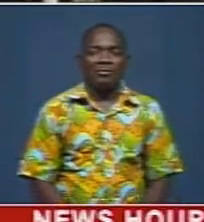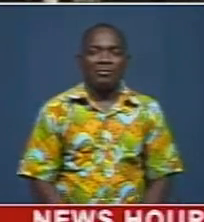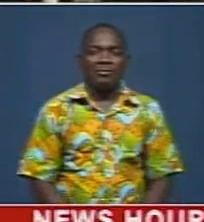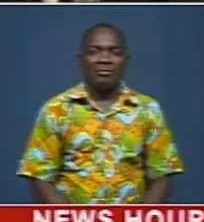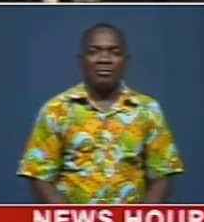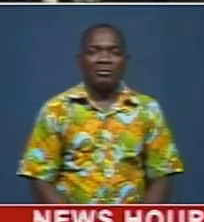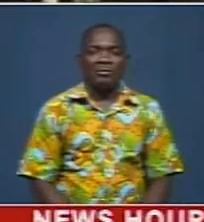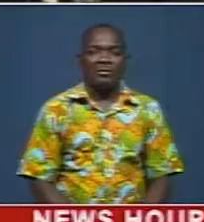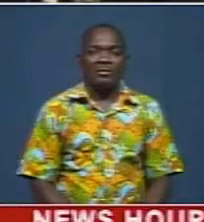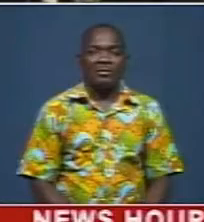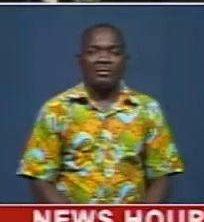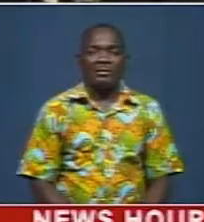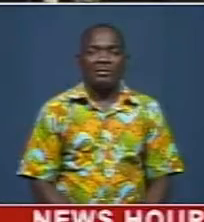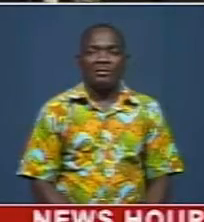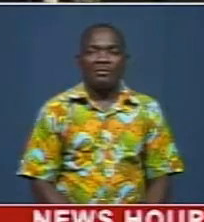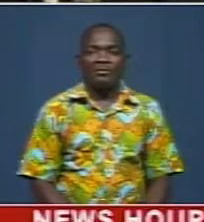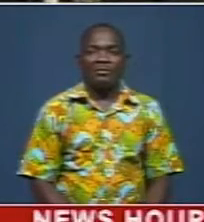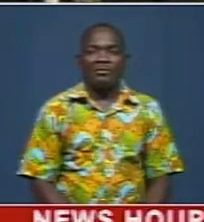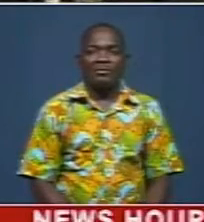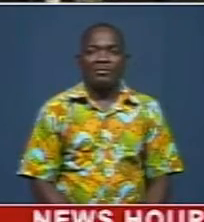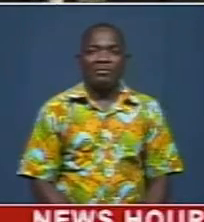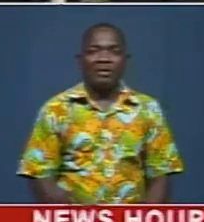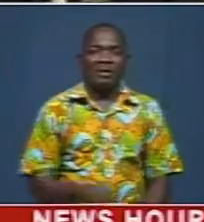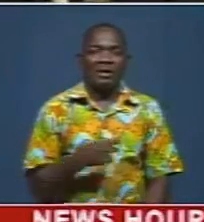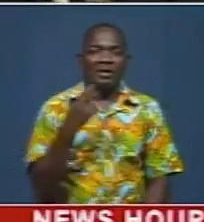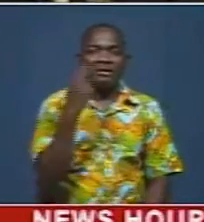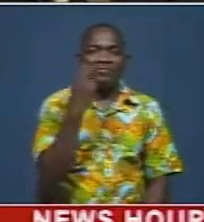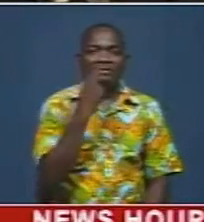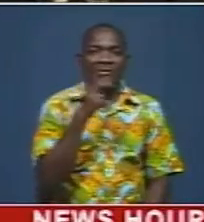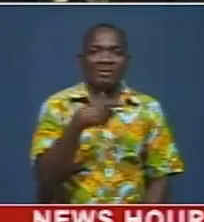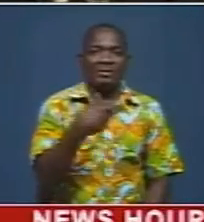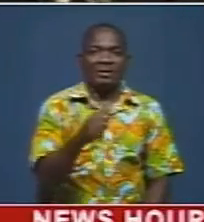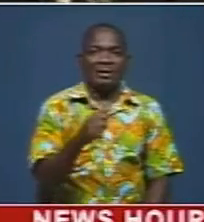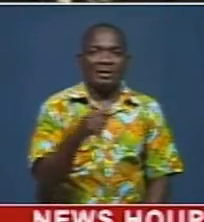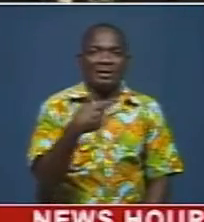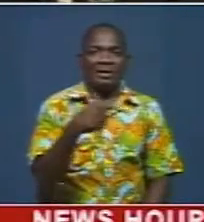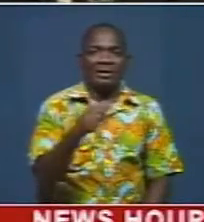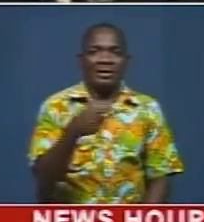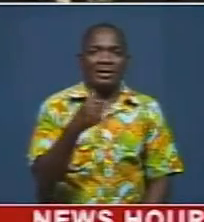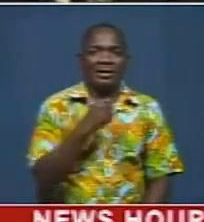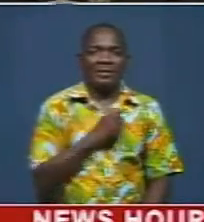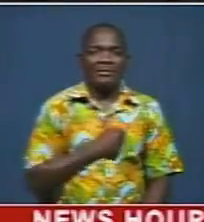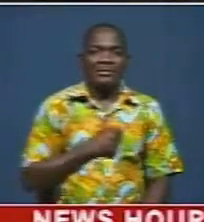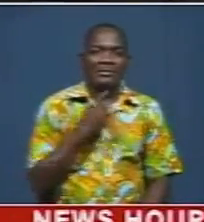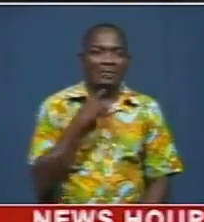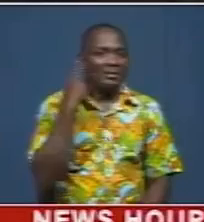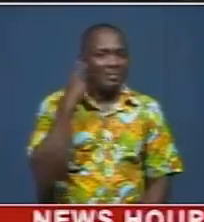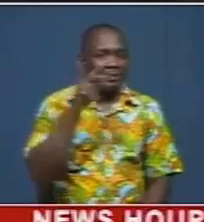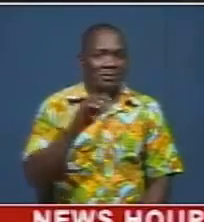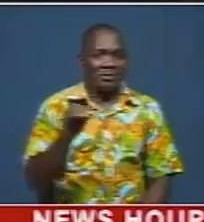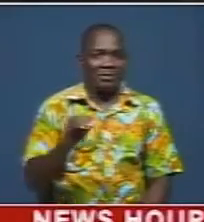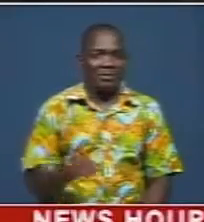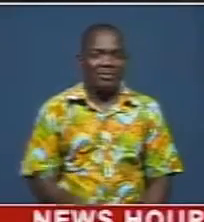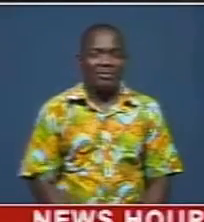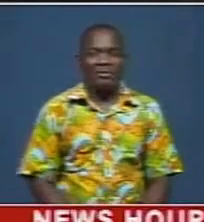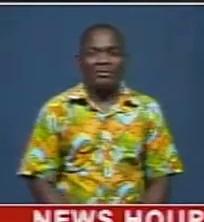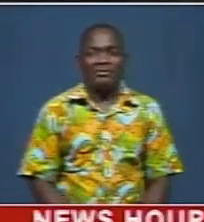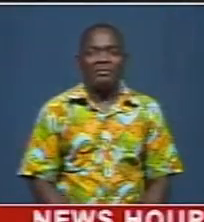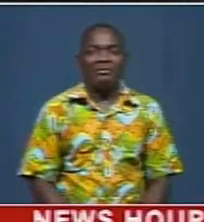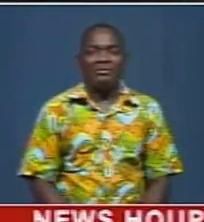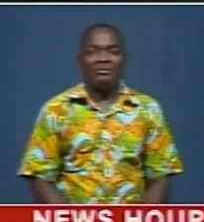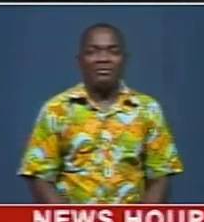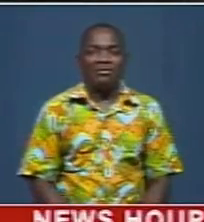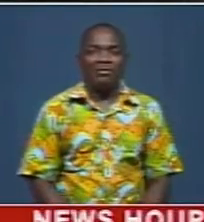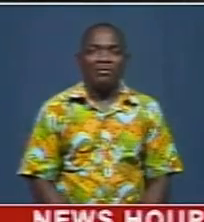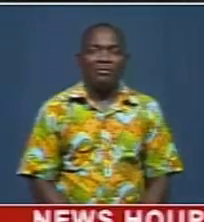ehe ahunto kewo kwe na hie e bagba wo na bia ne case se